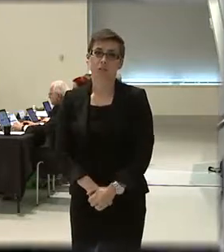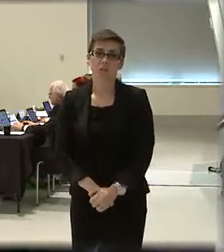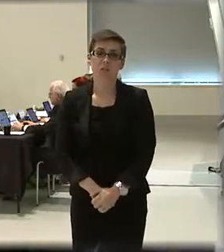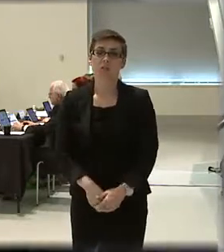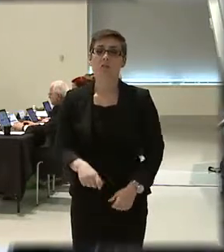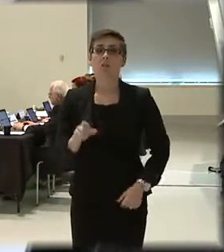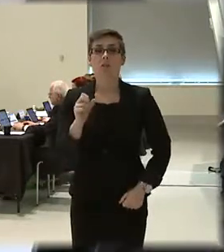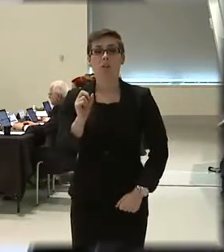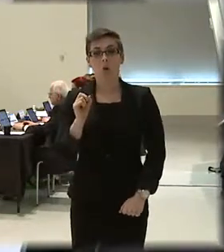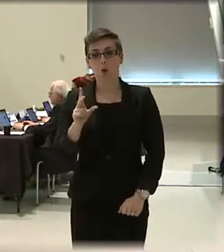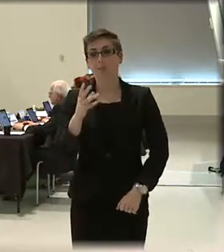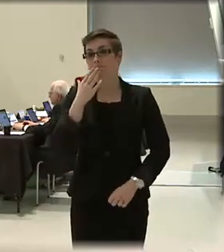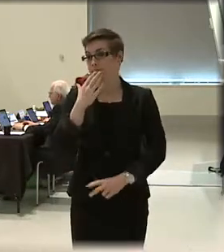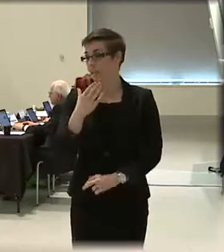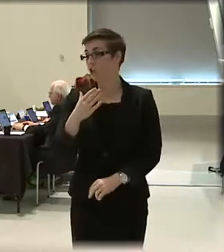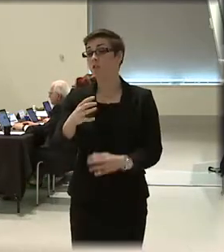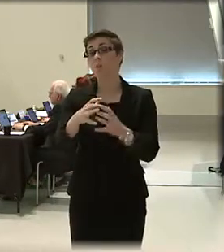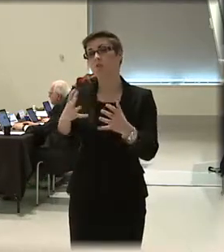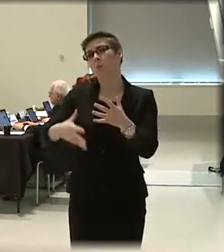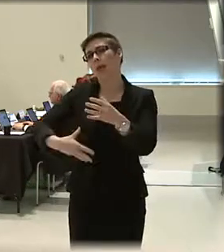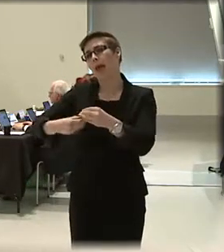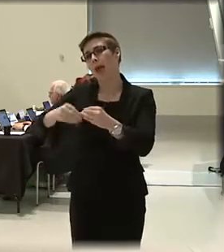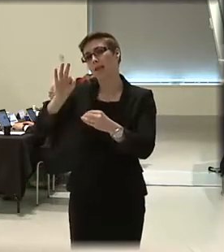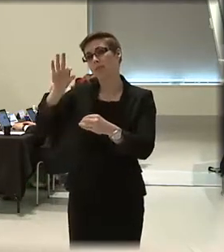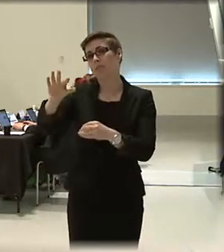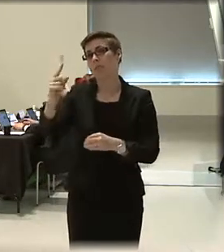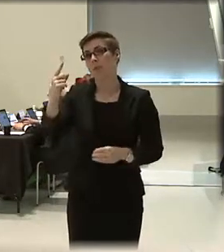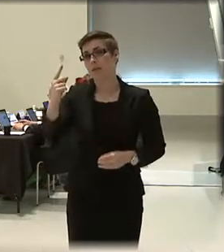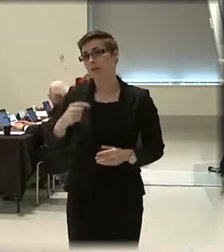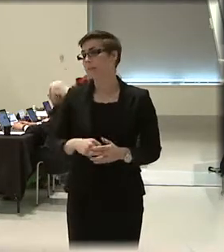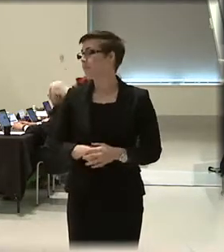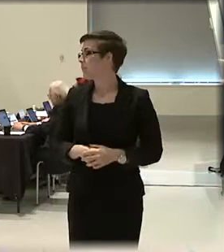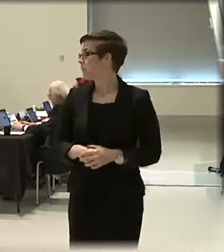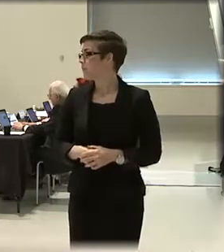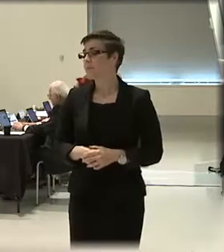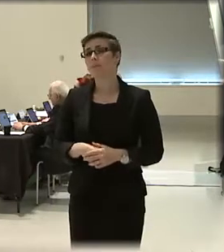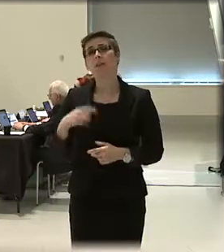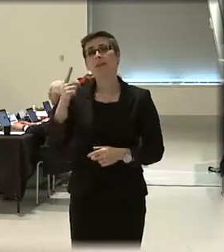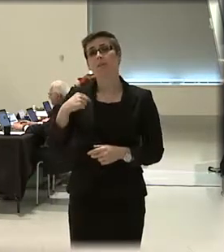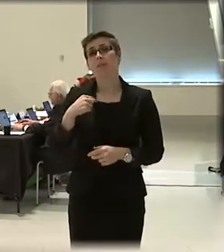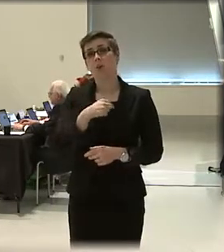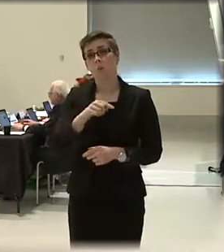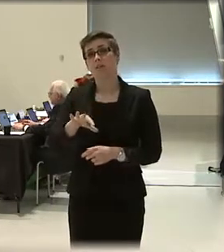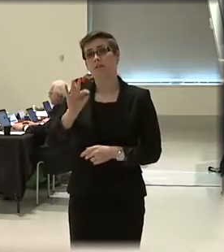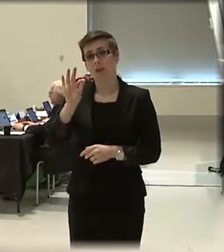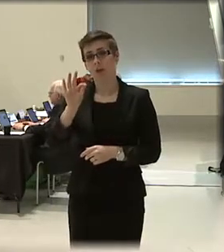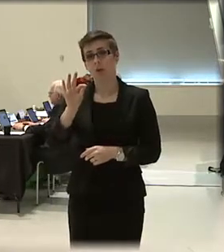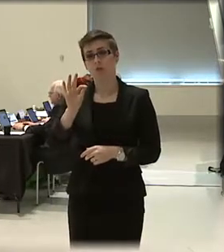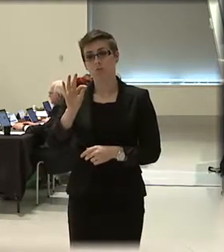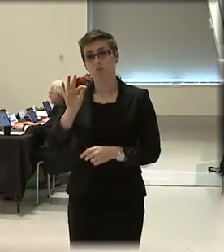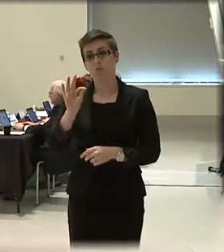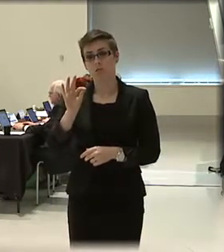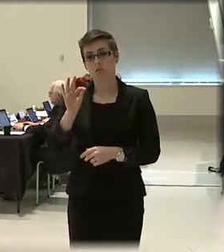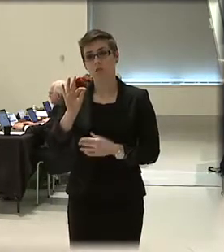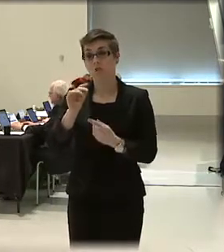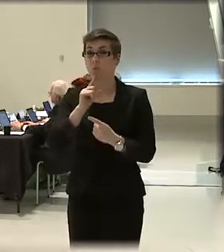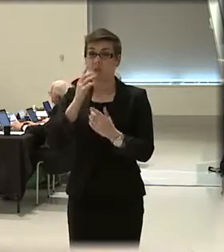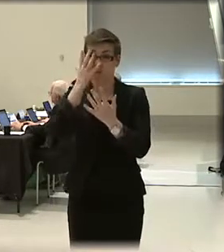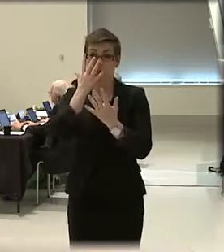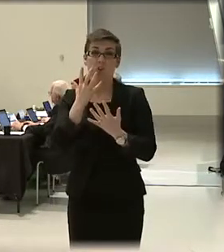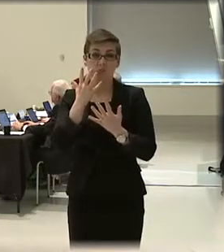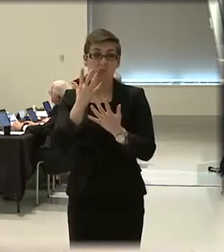Thank you very much. I'd like to Brittany. add something. Okay. Something that we found, very unfortunately, in